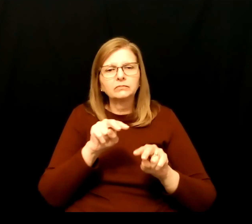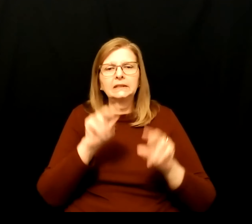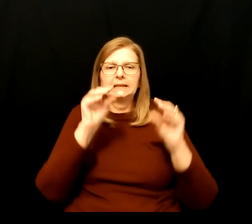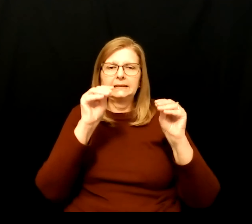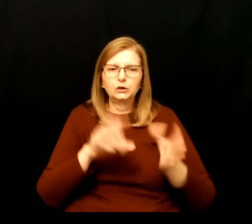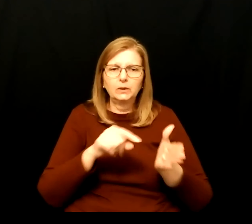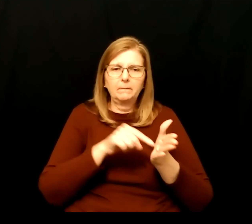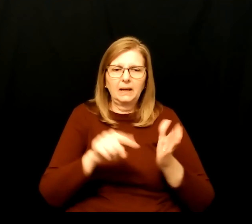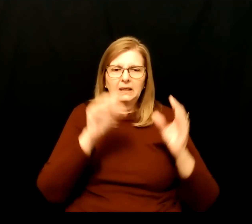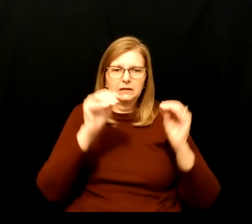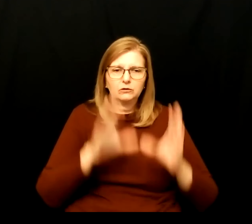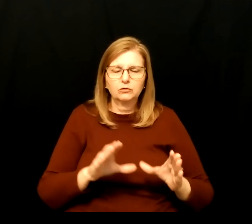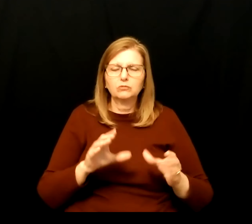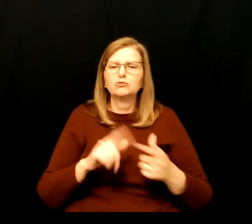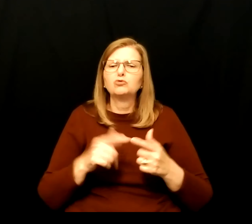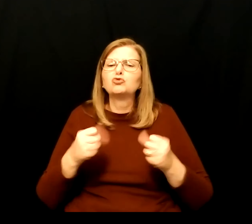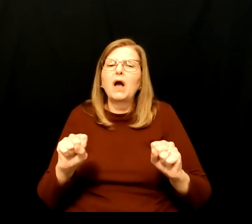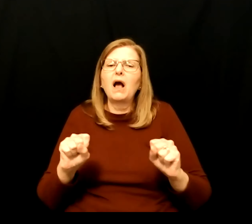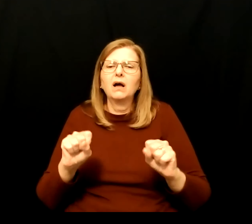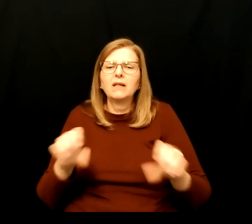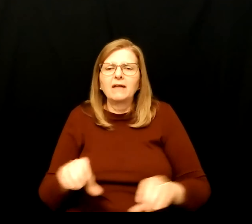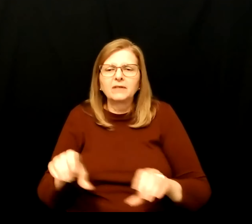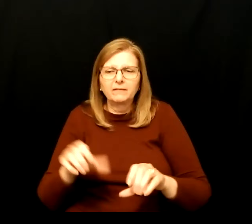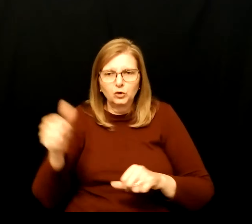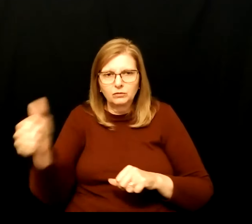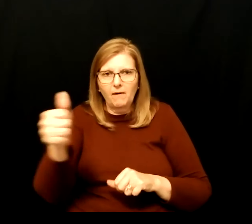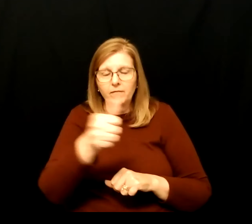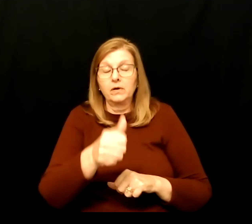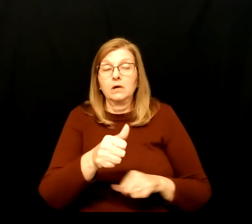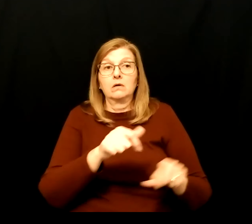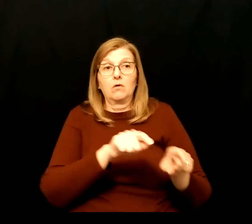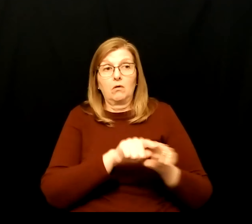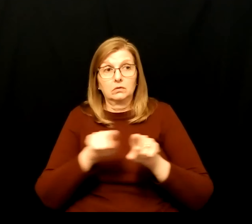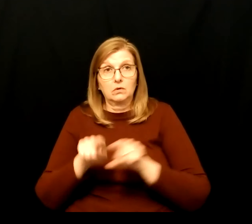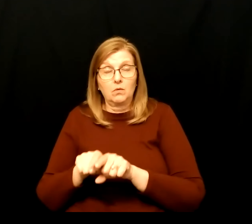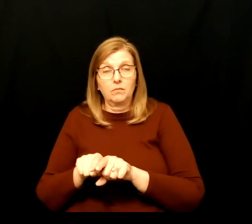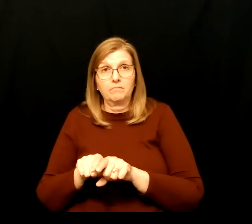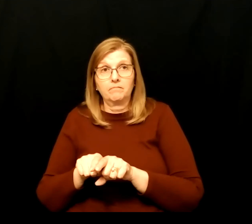these activities at home, as well as how